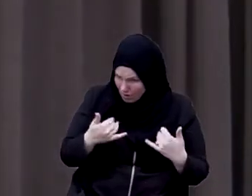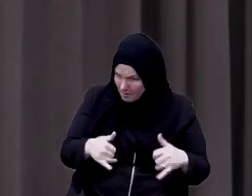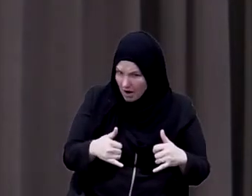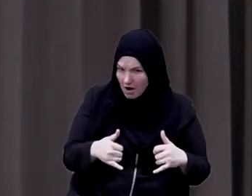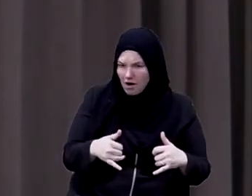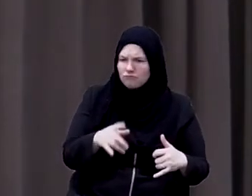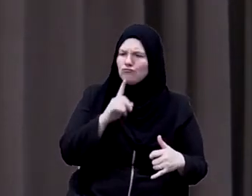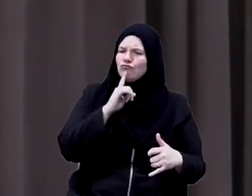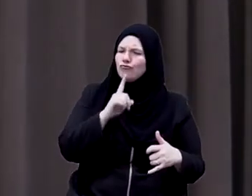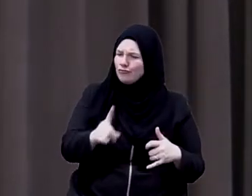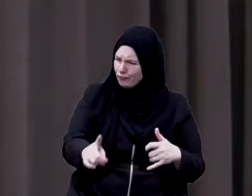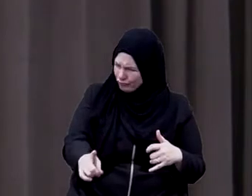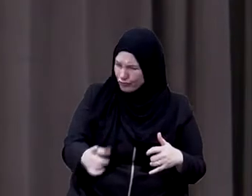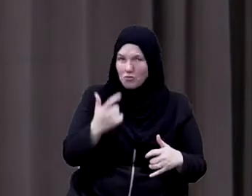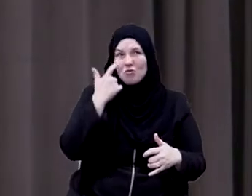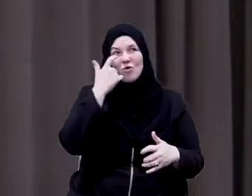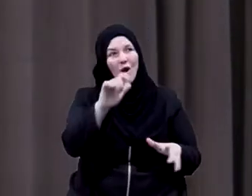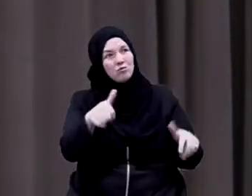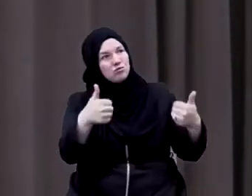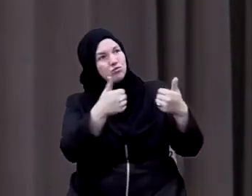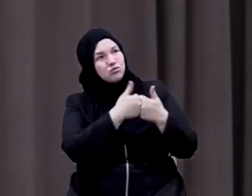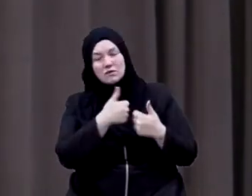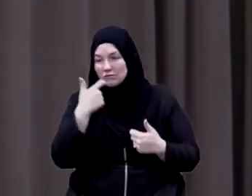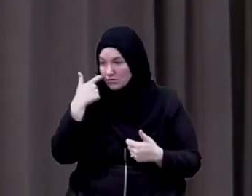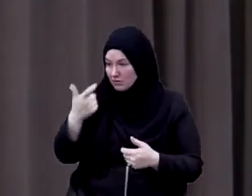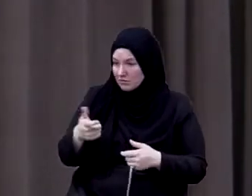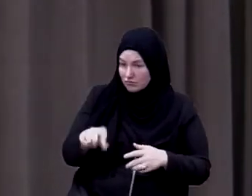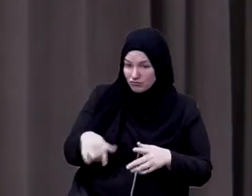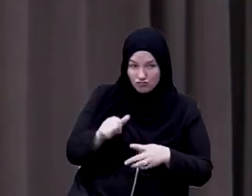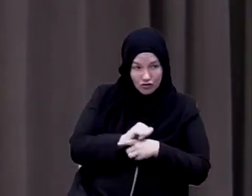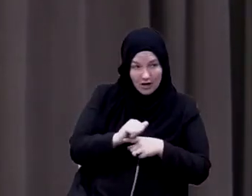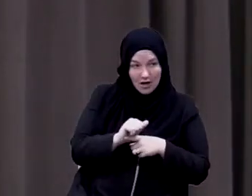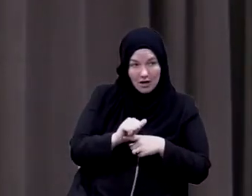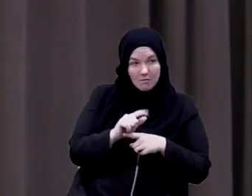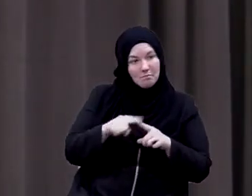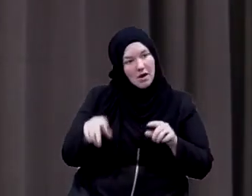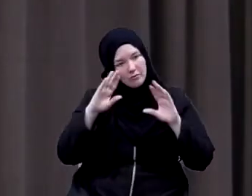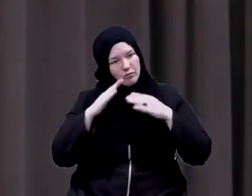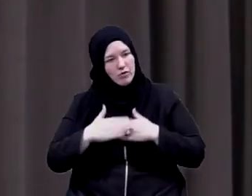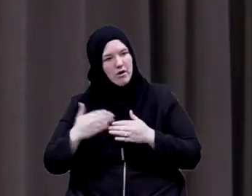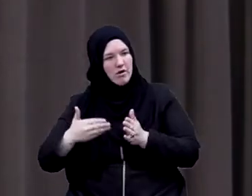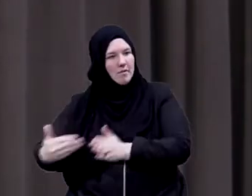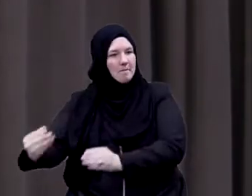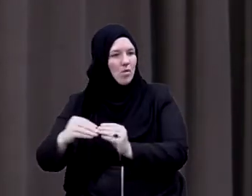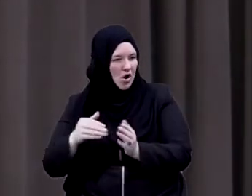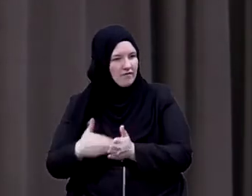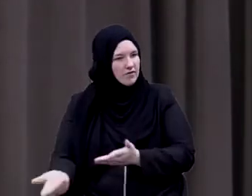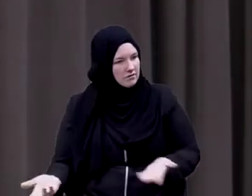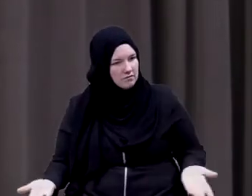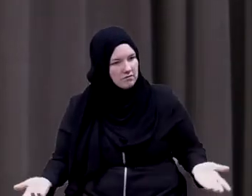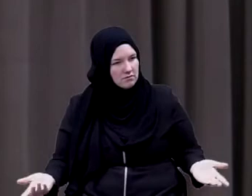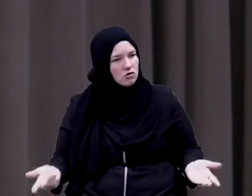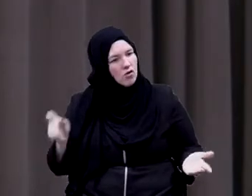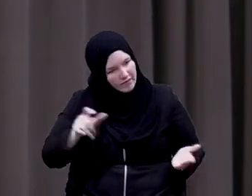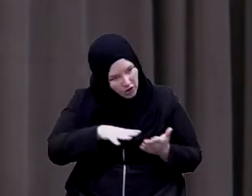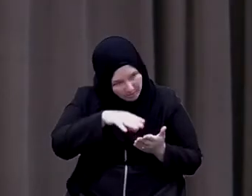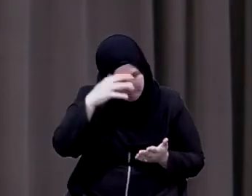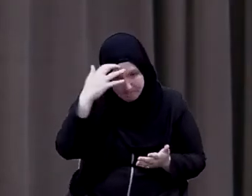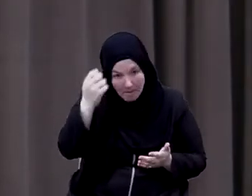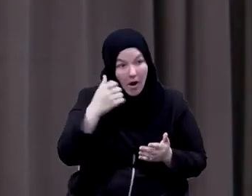take you to the basketball match, we'll take you to the training, but you have to keep up with your prayer. You have to learn some